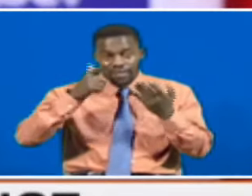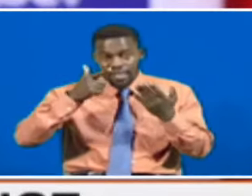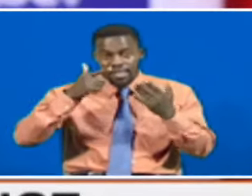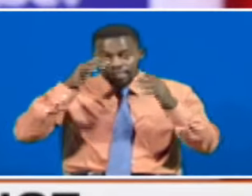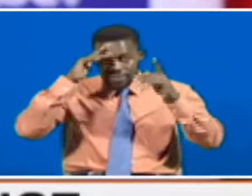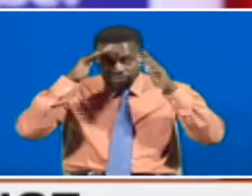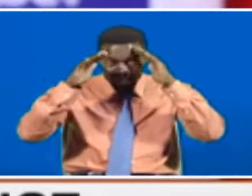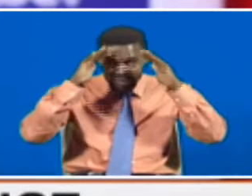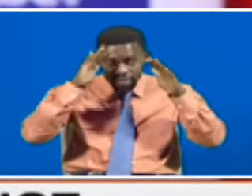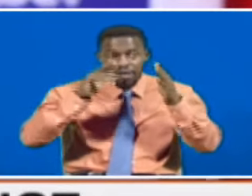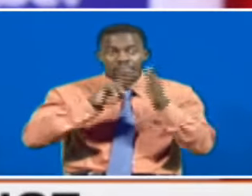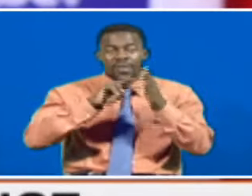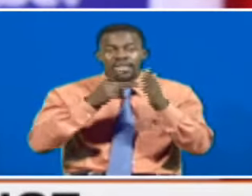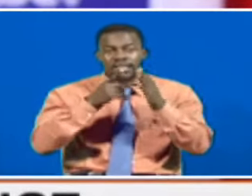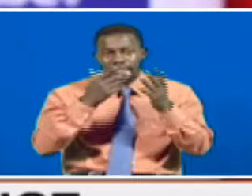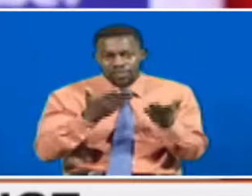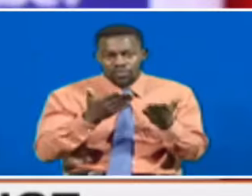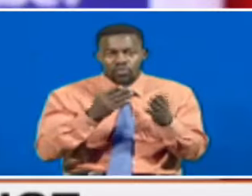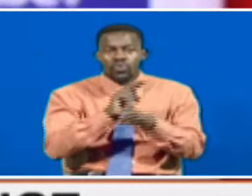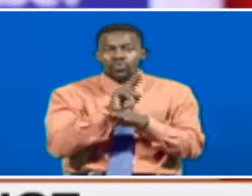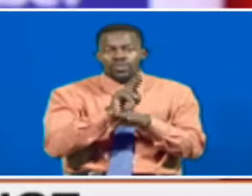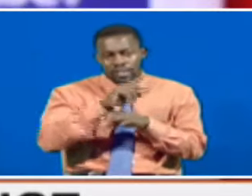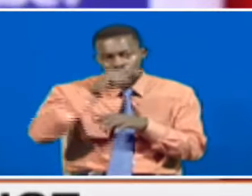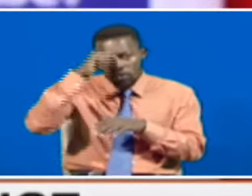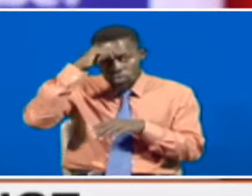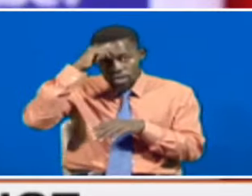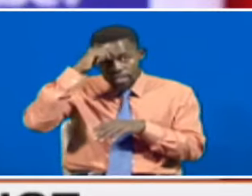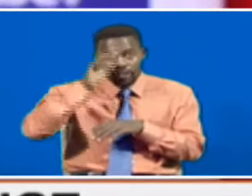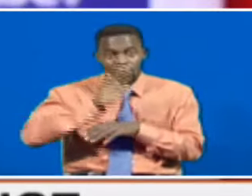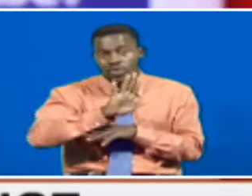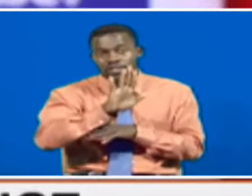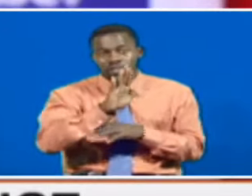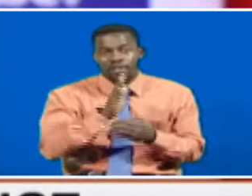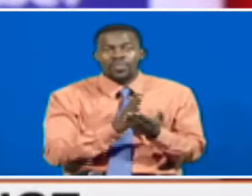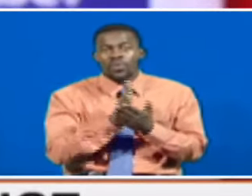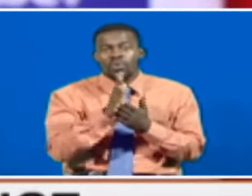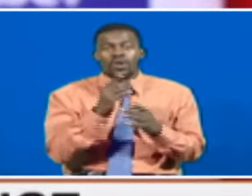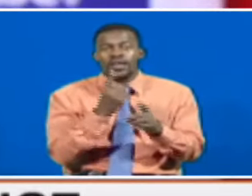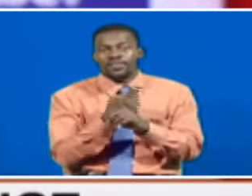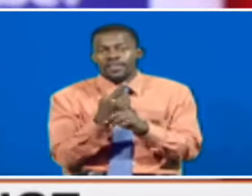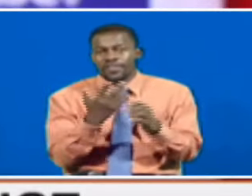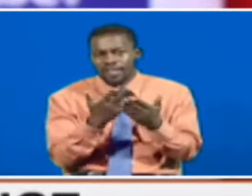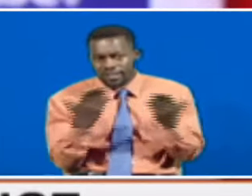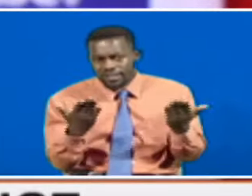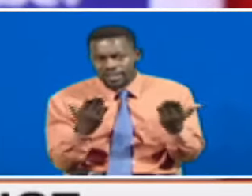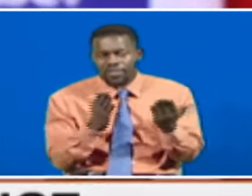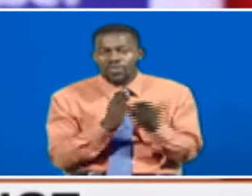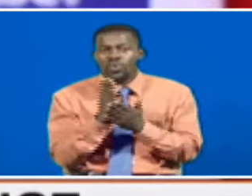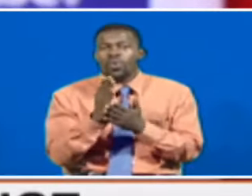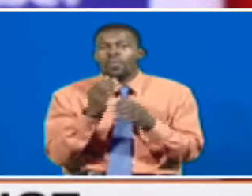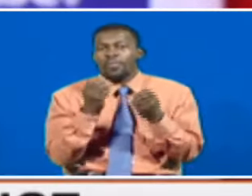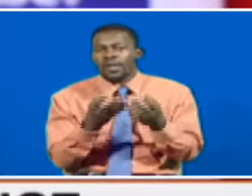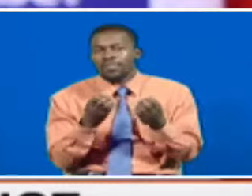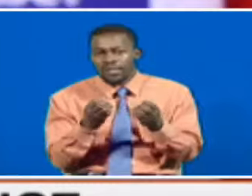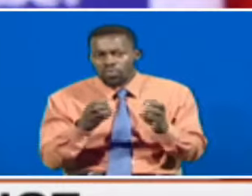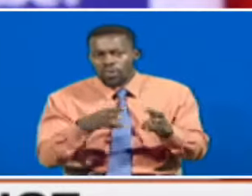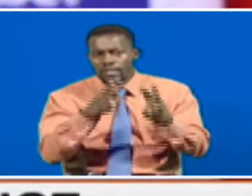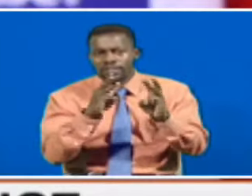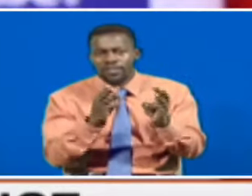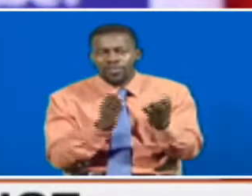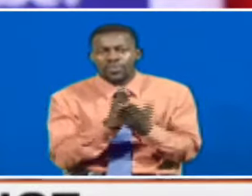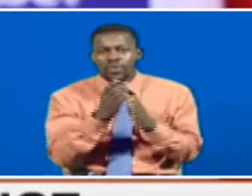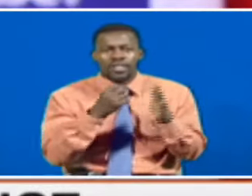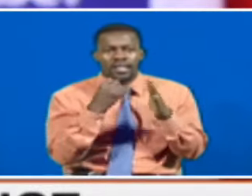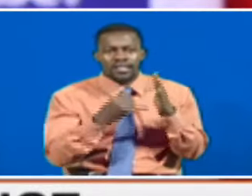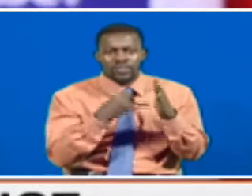you register your knowledge through patents, through trademarks, through utility models, through industrial designs,